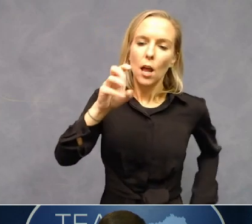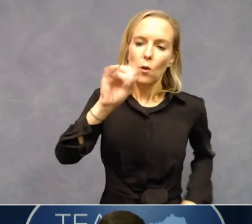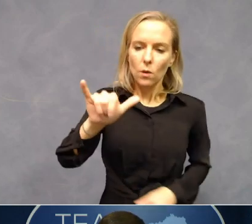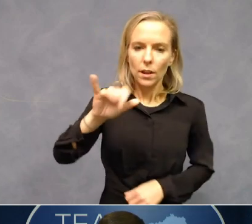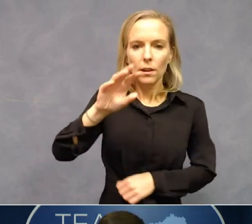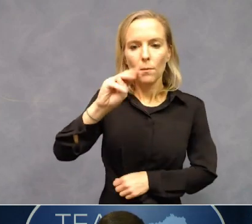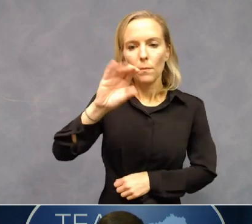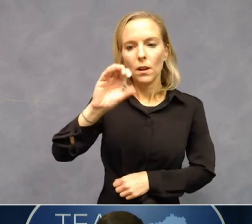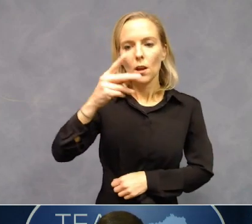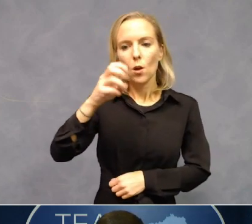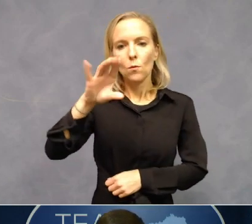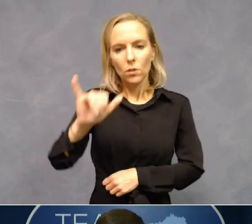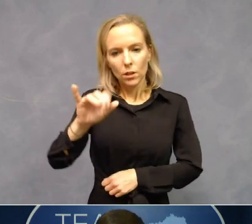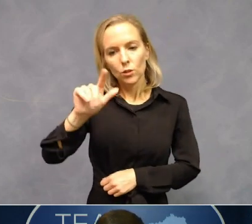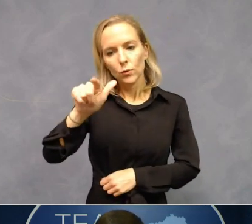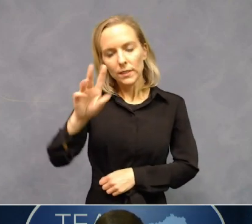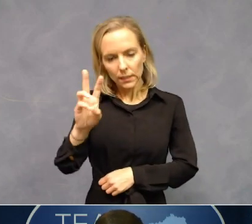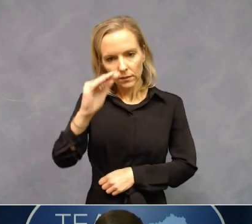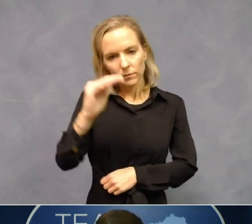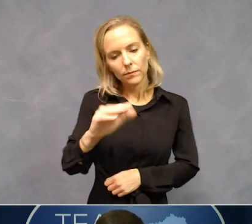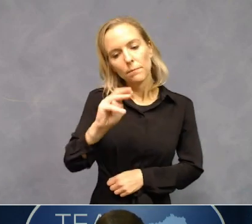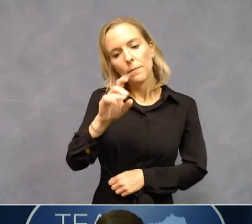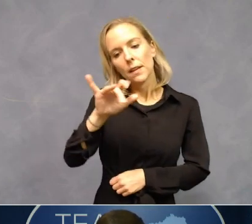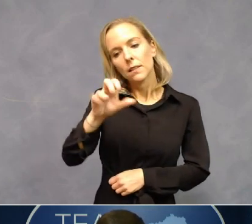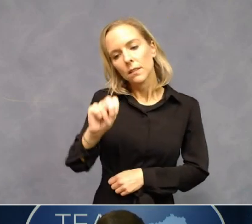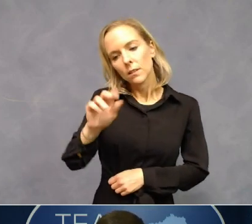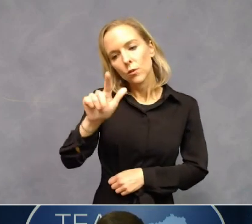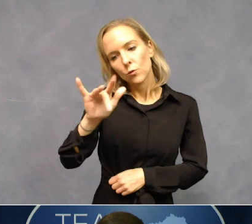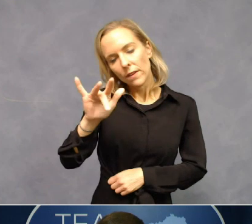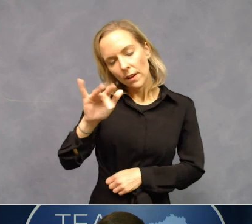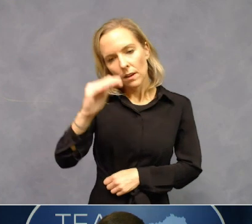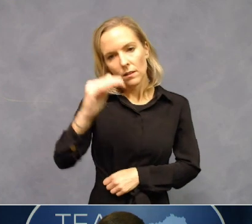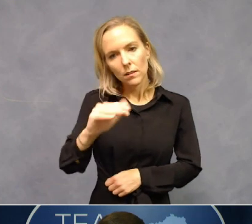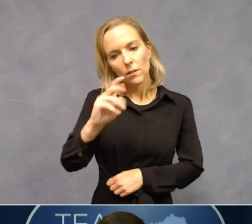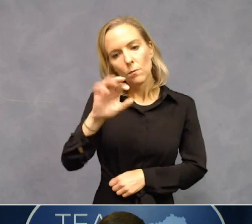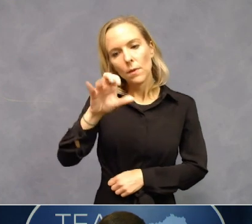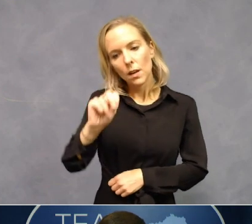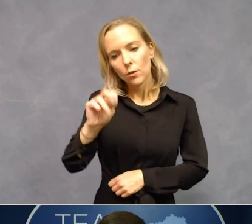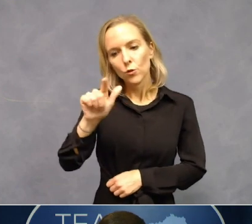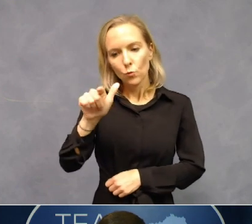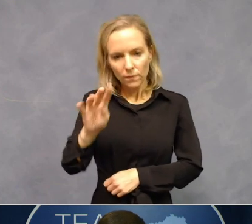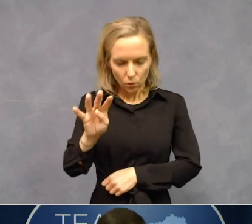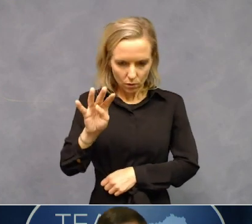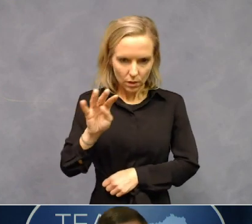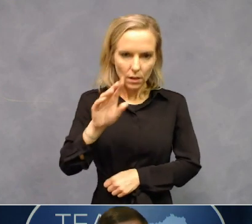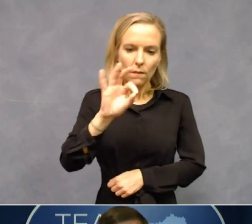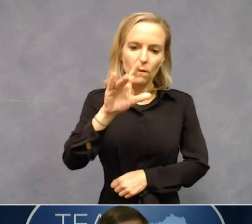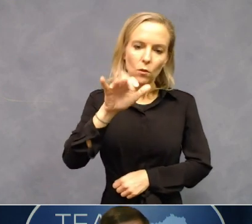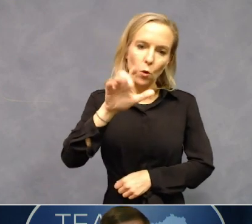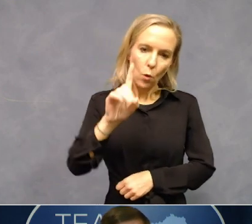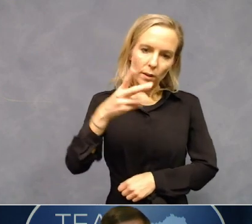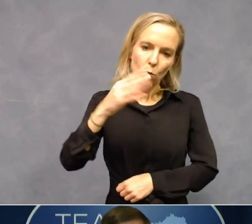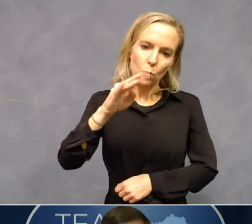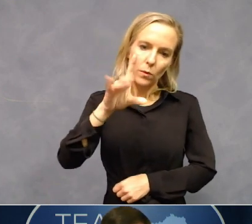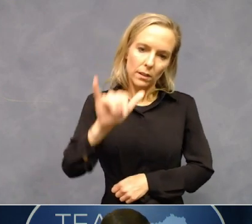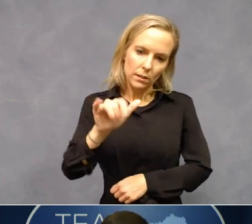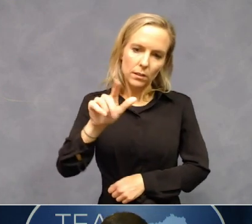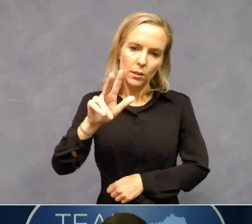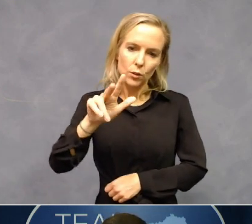Montgomery, 26, Madison, 25, Marion, 24, Floyd and Whitley,